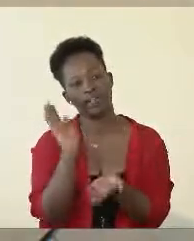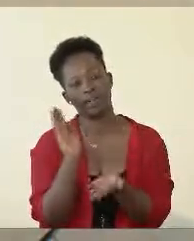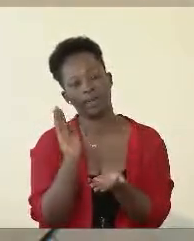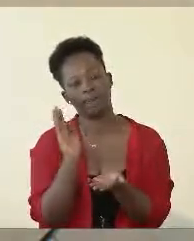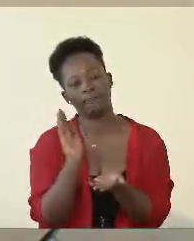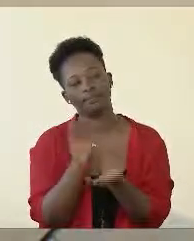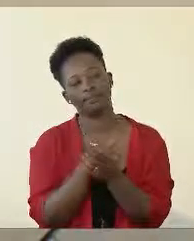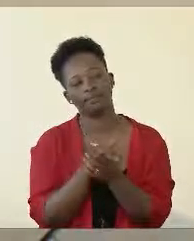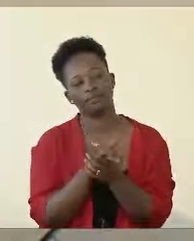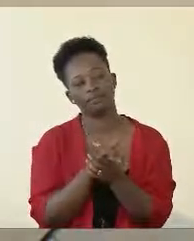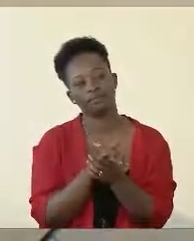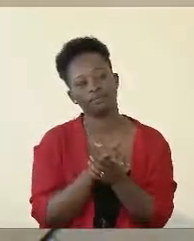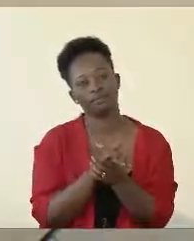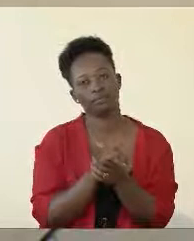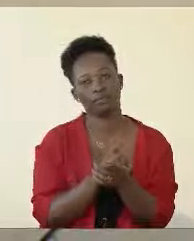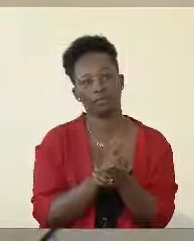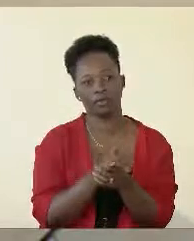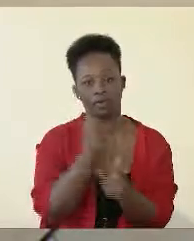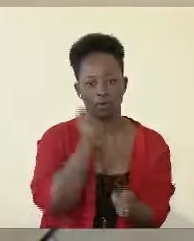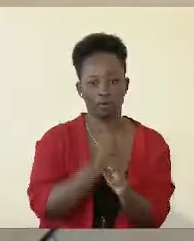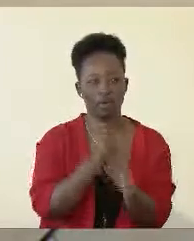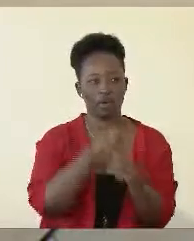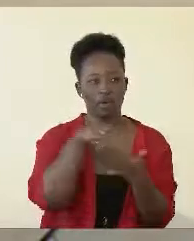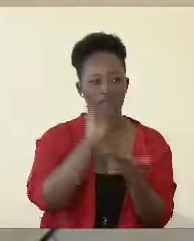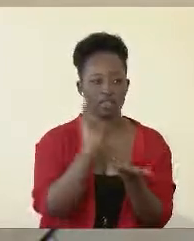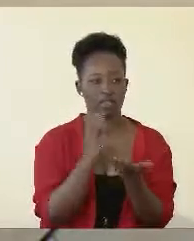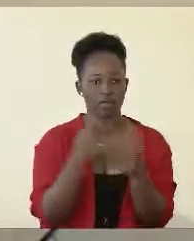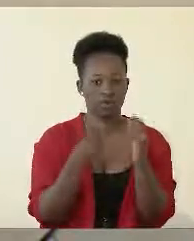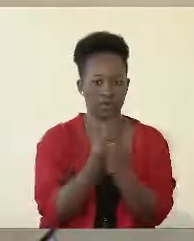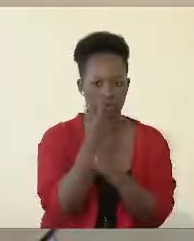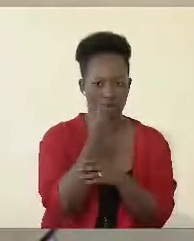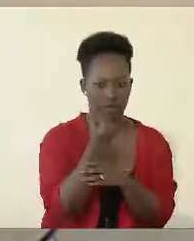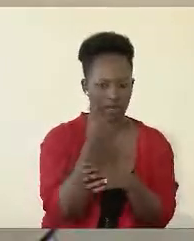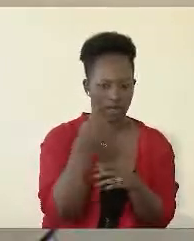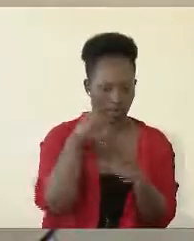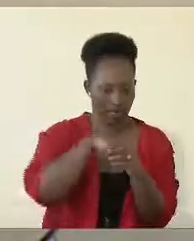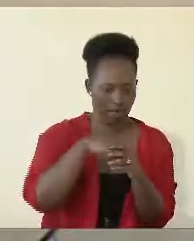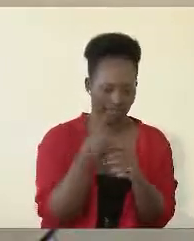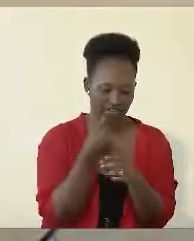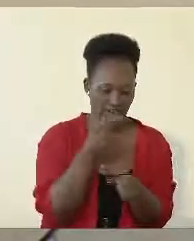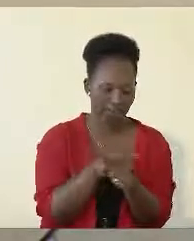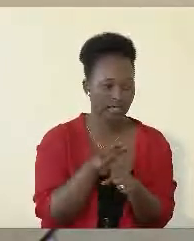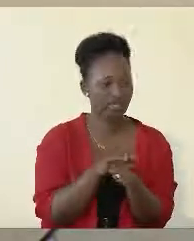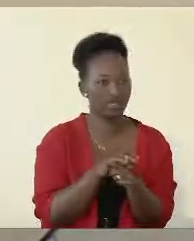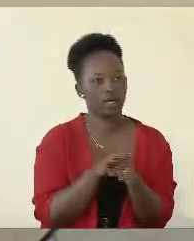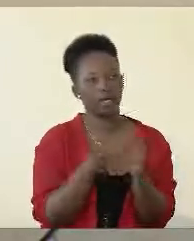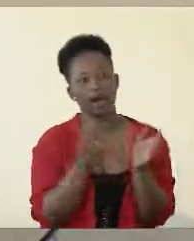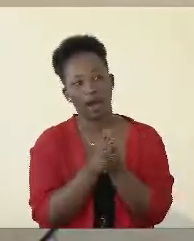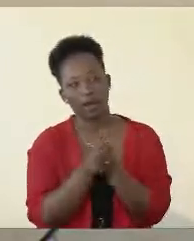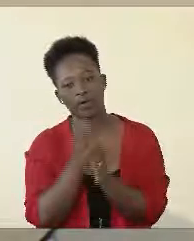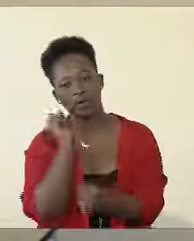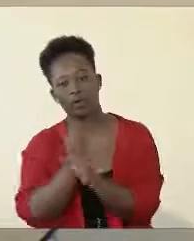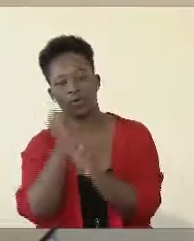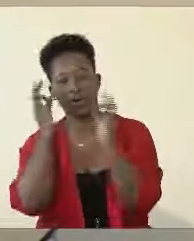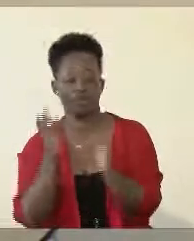investment and production of goods. This encourages further investment